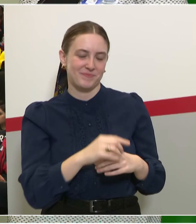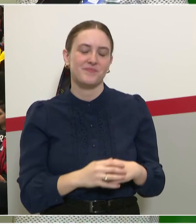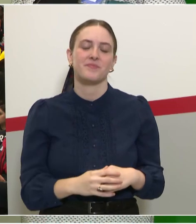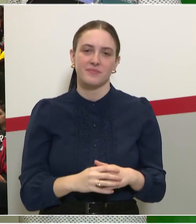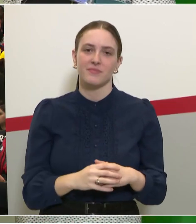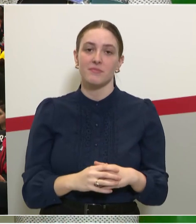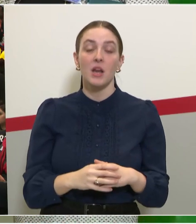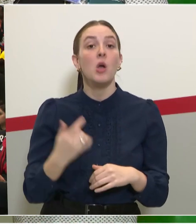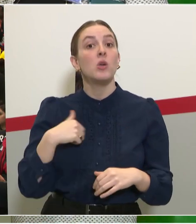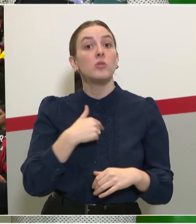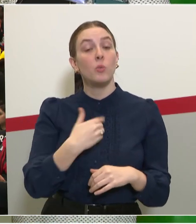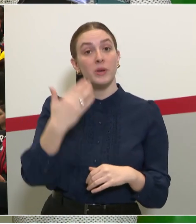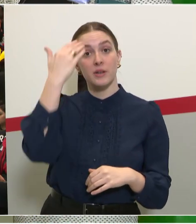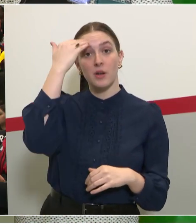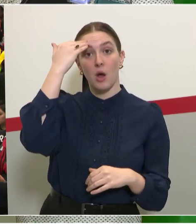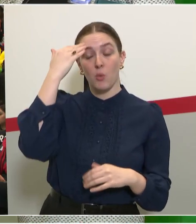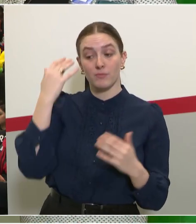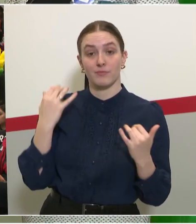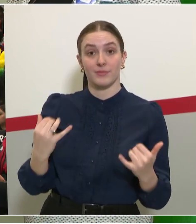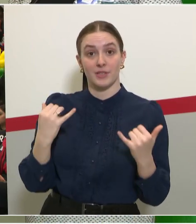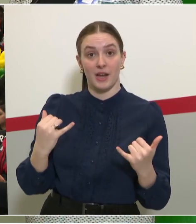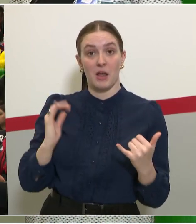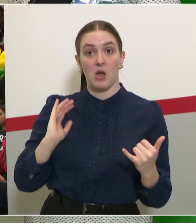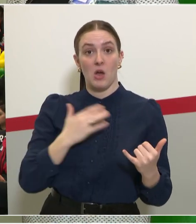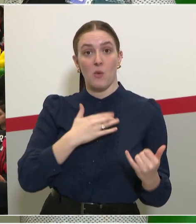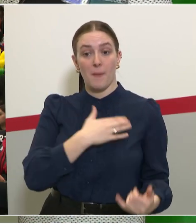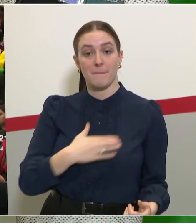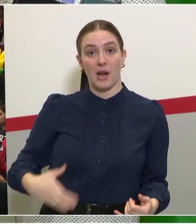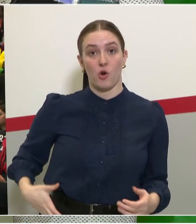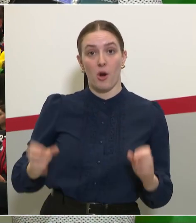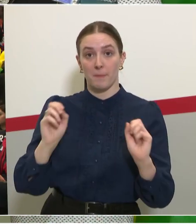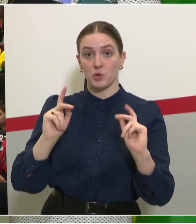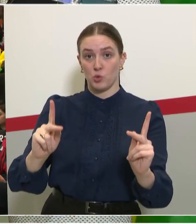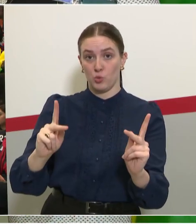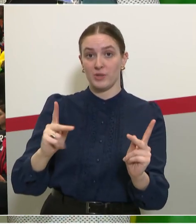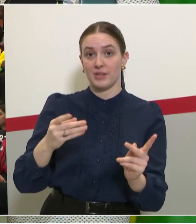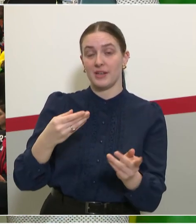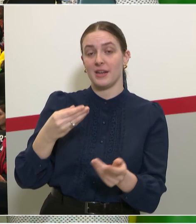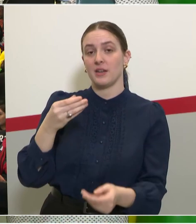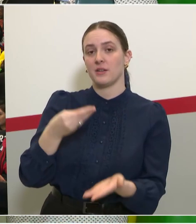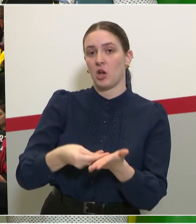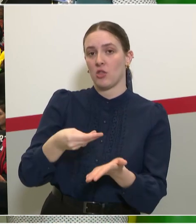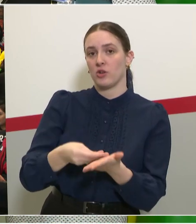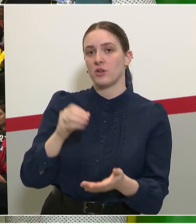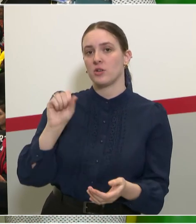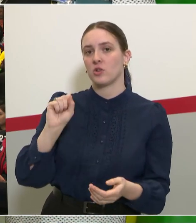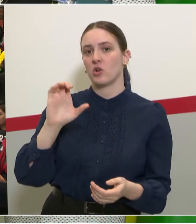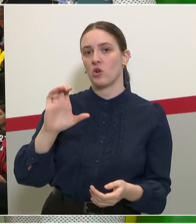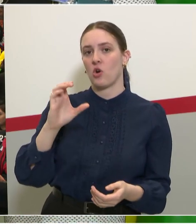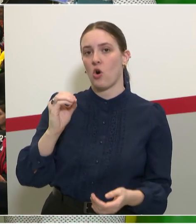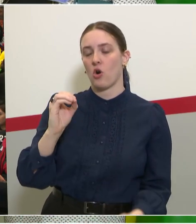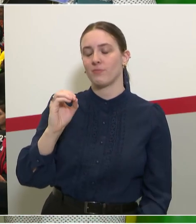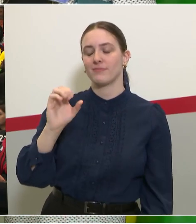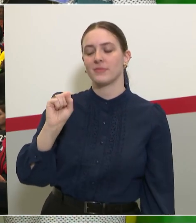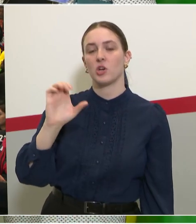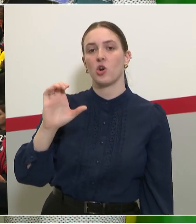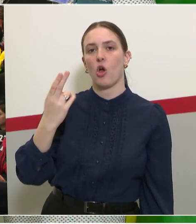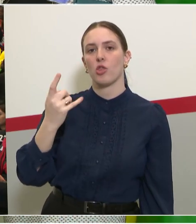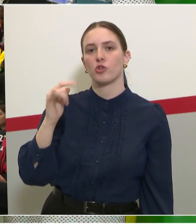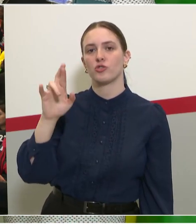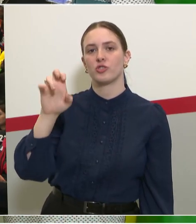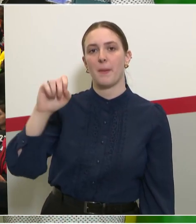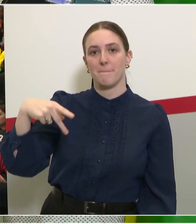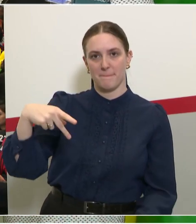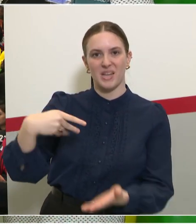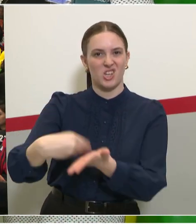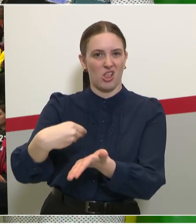well that to date, our Mayor's Opportunity Scholarship that I started when I became mayor